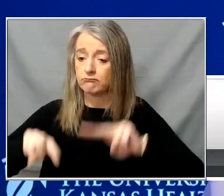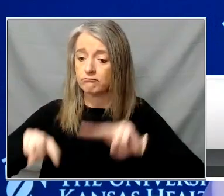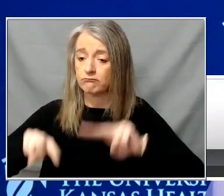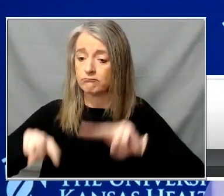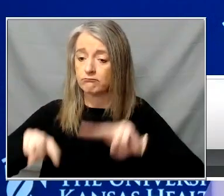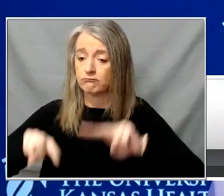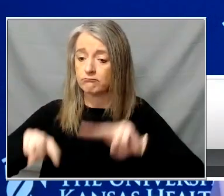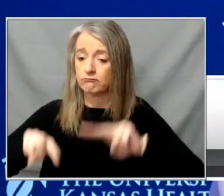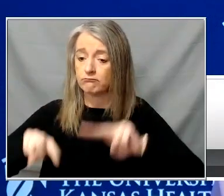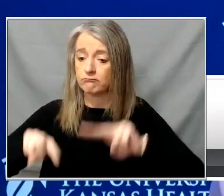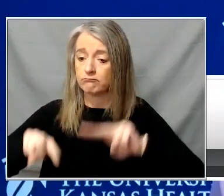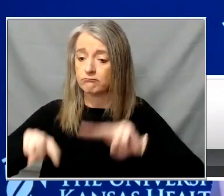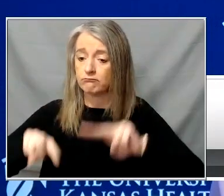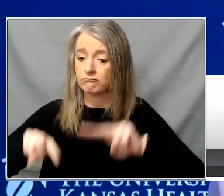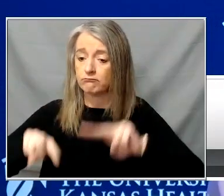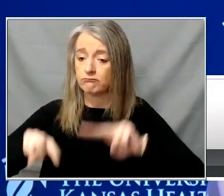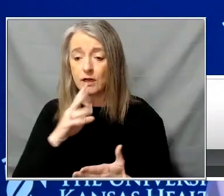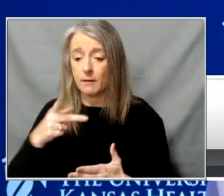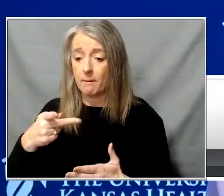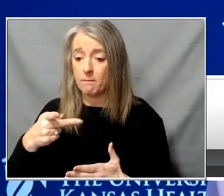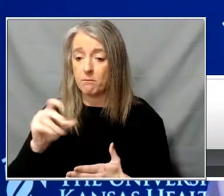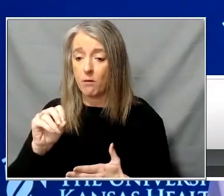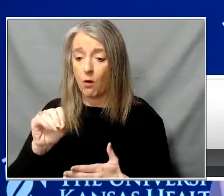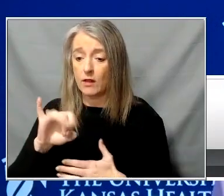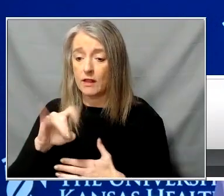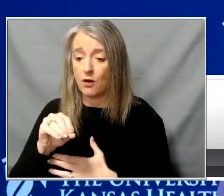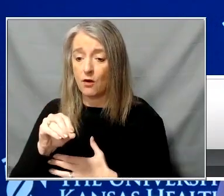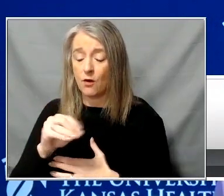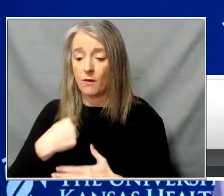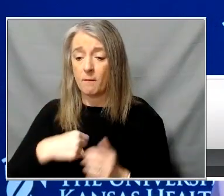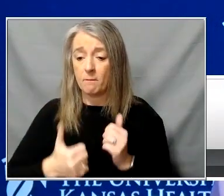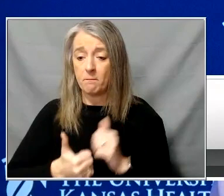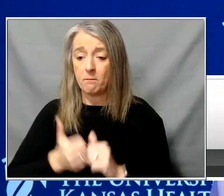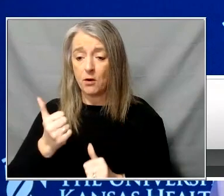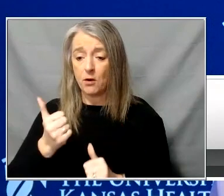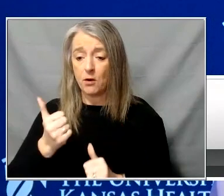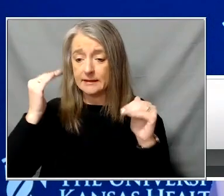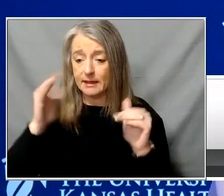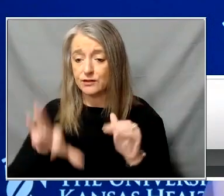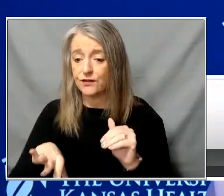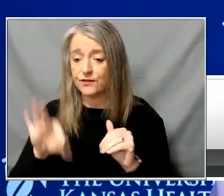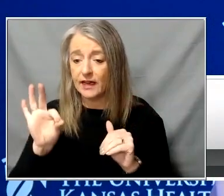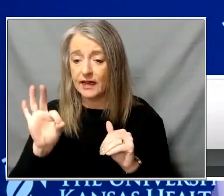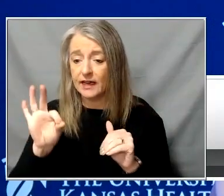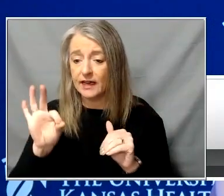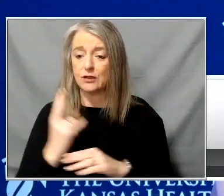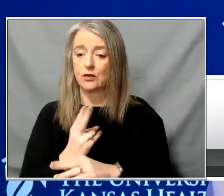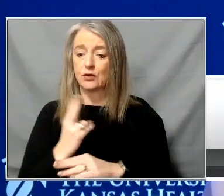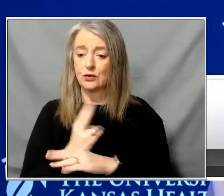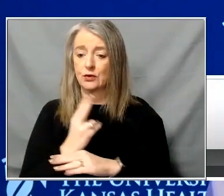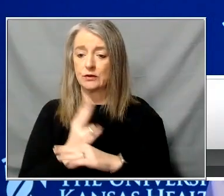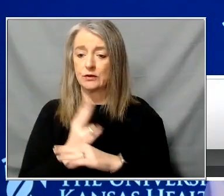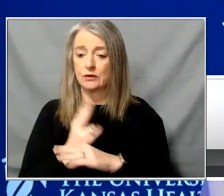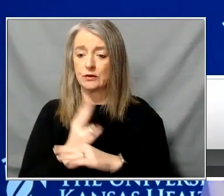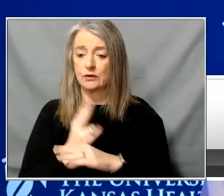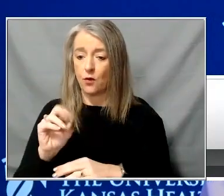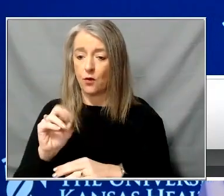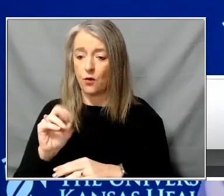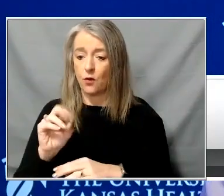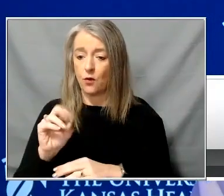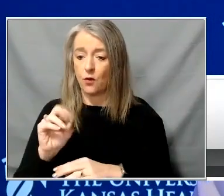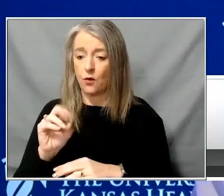this this surveillance. Again, just going back to even the Mpox story that we just talked about, we need infrastructures there. We need that